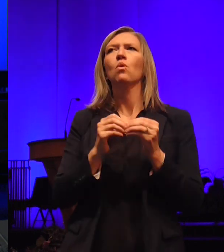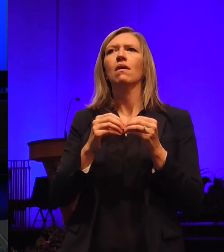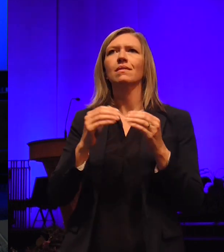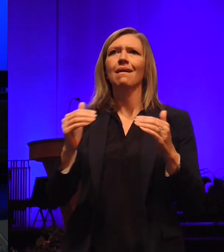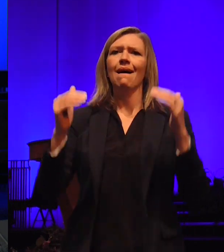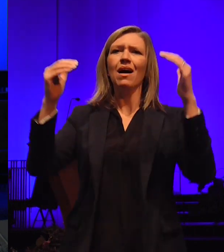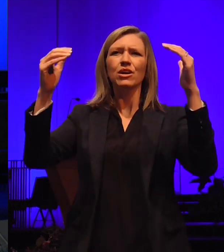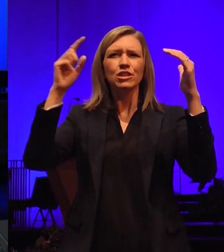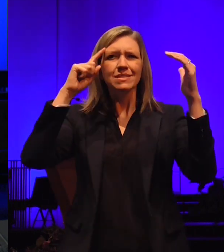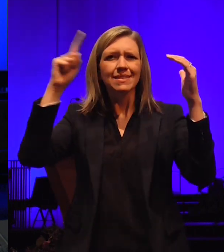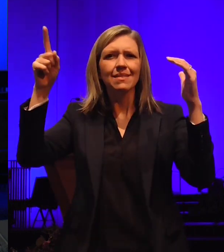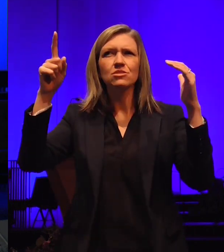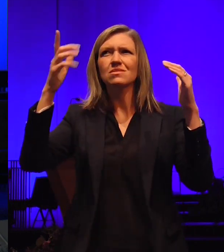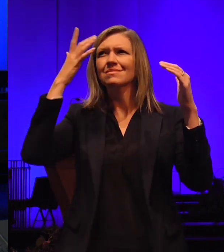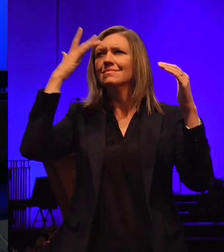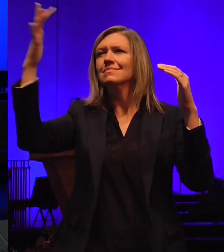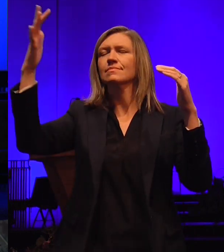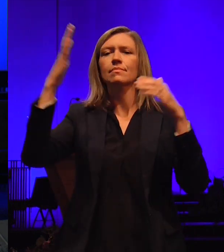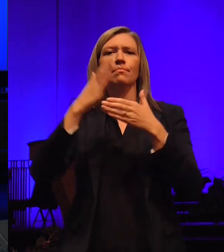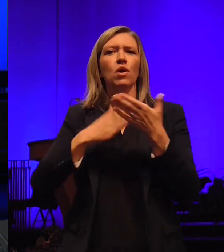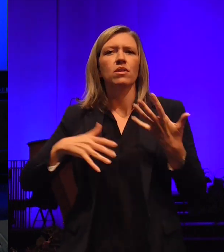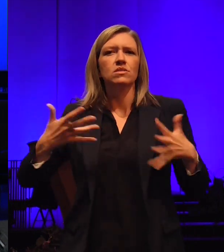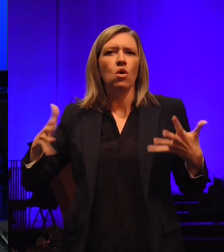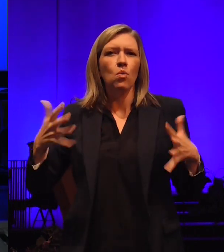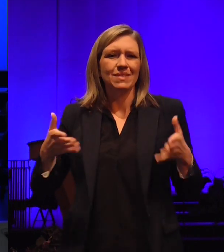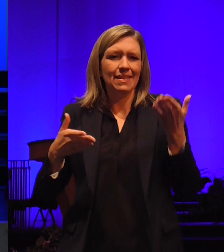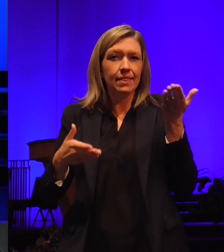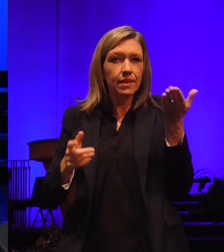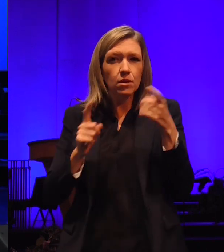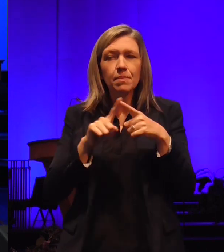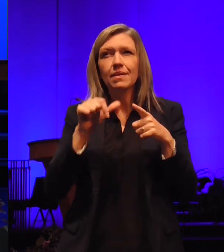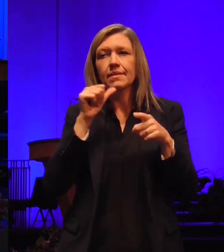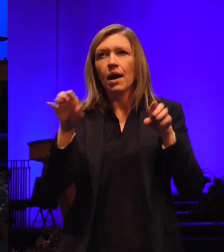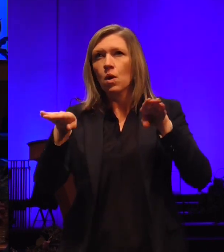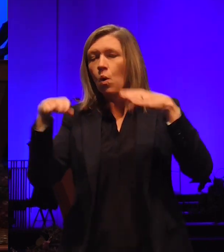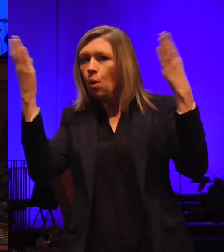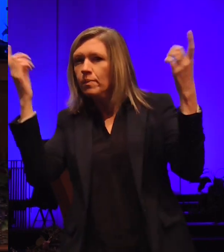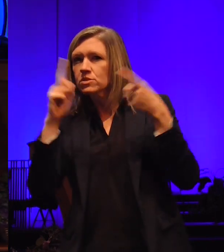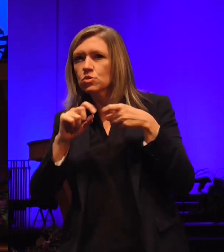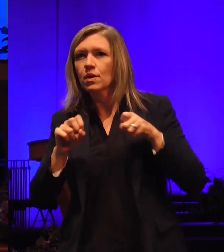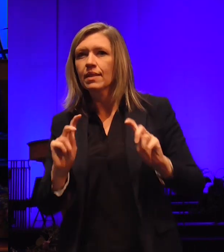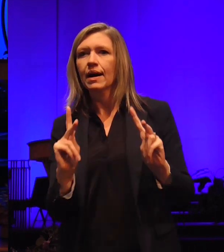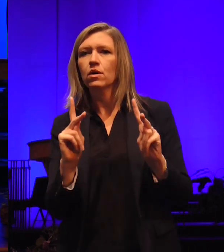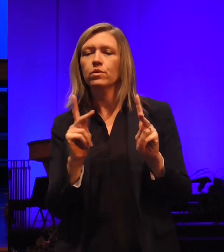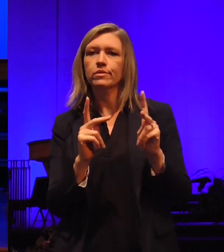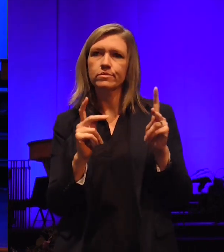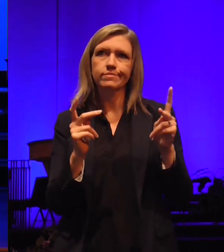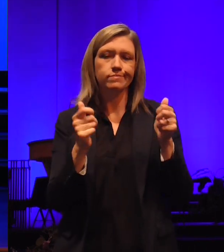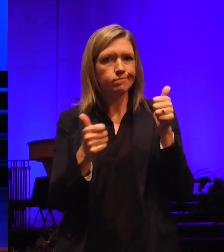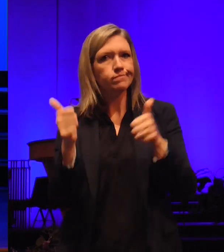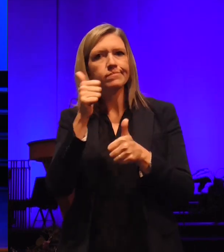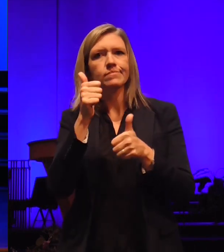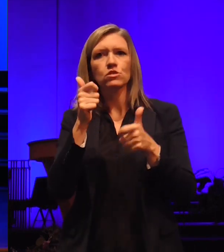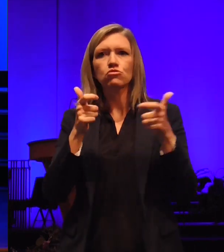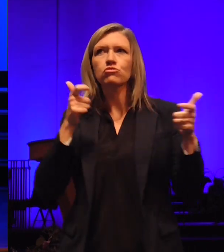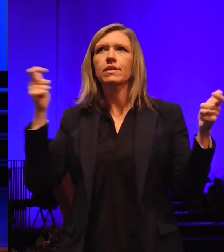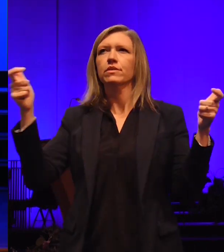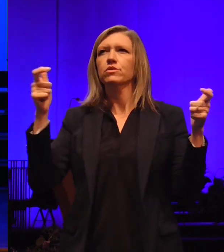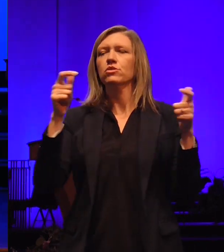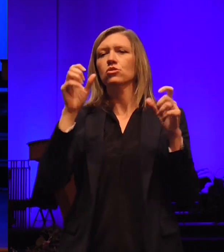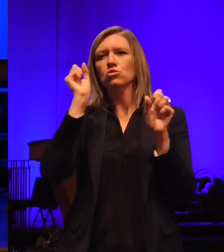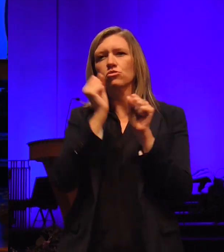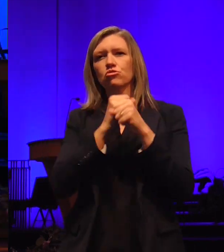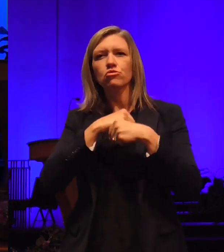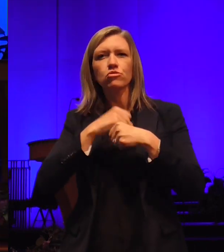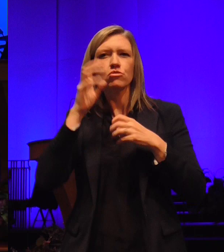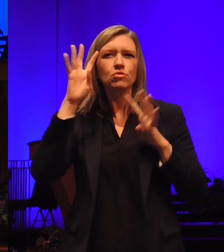always there, but we're not always open to allowing the bloke in, this greater creative spirit, to write through us or